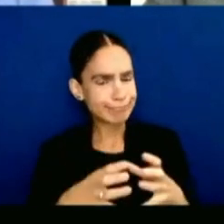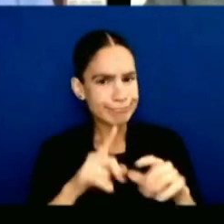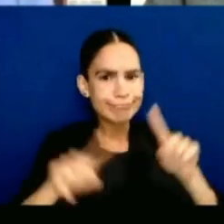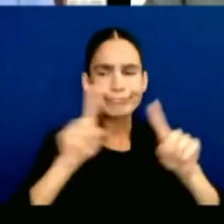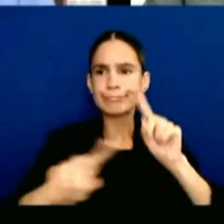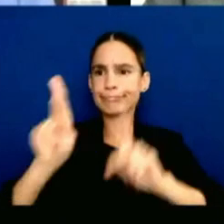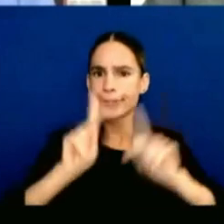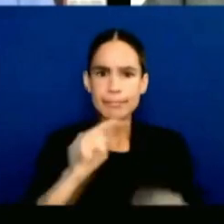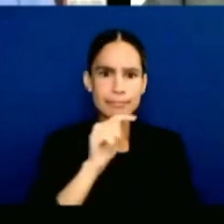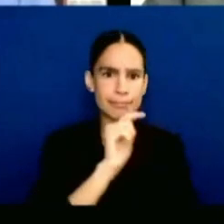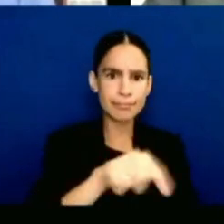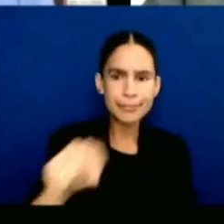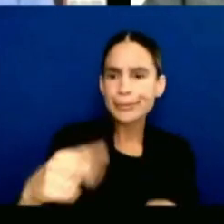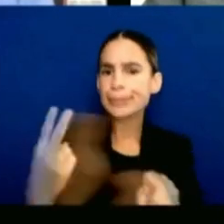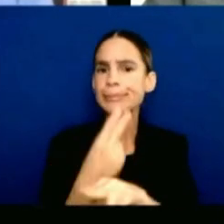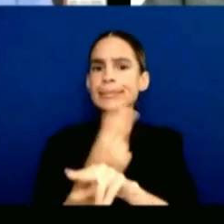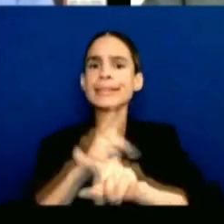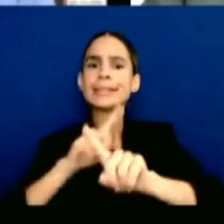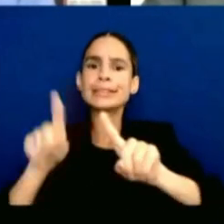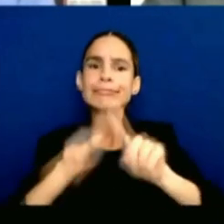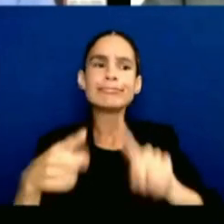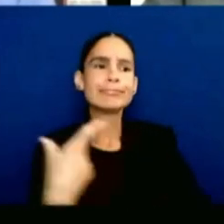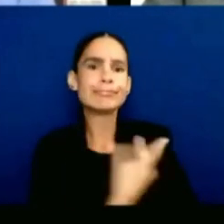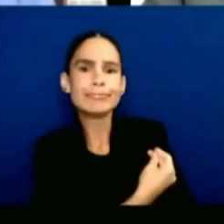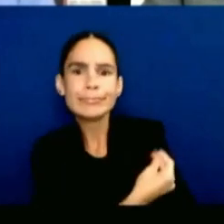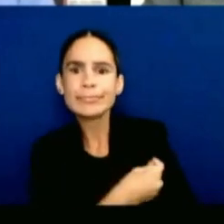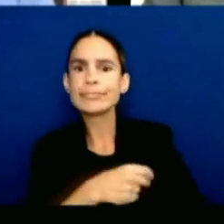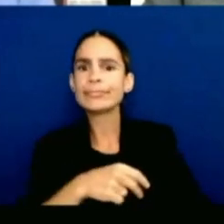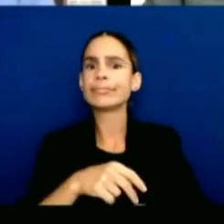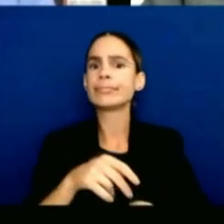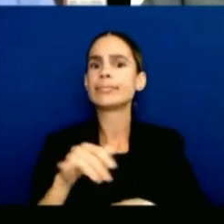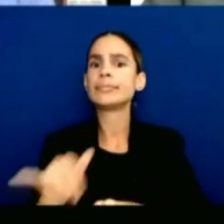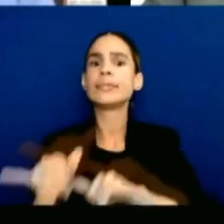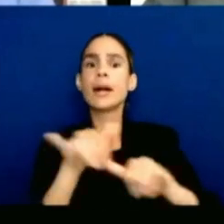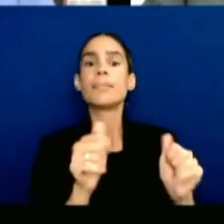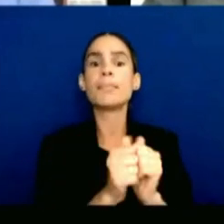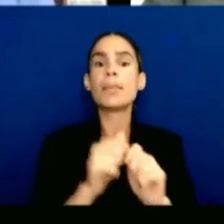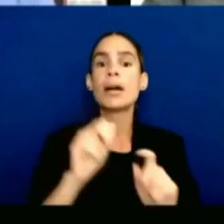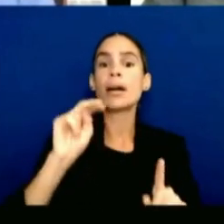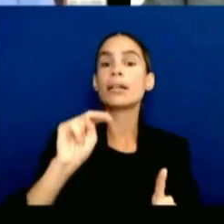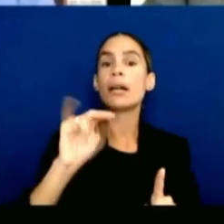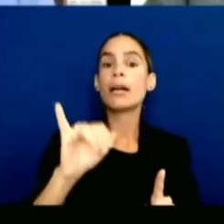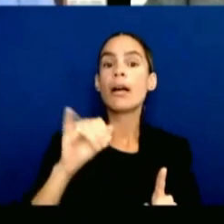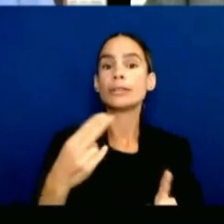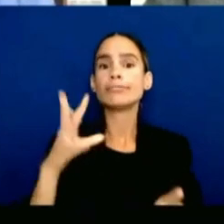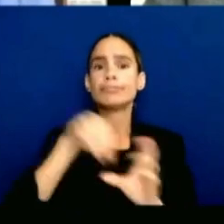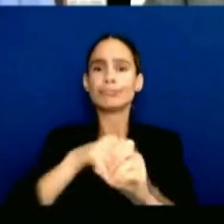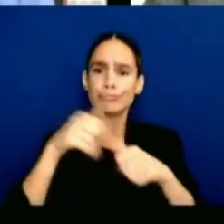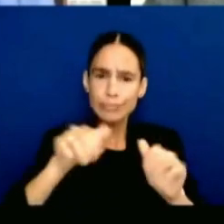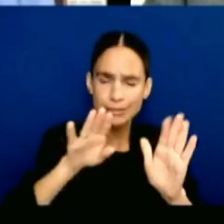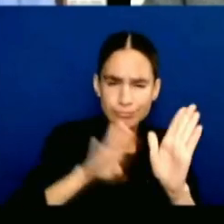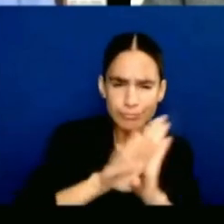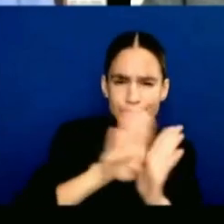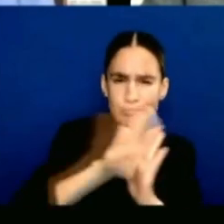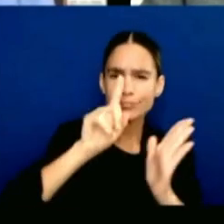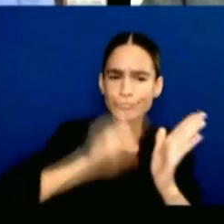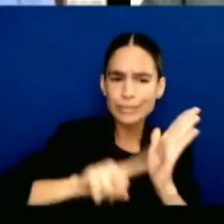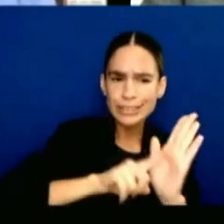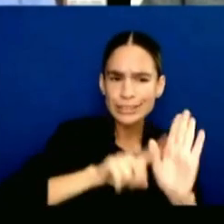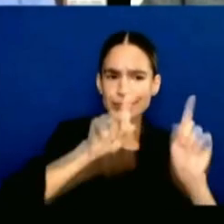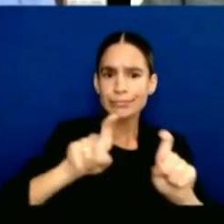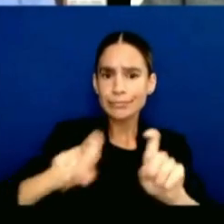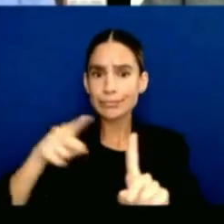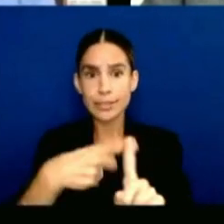NIH itself, we are involved in helping to facilitate the development, either directly or indirectly with